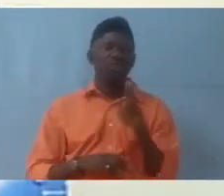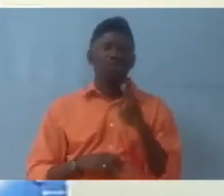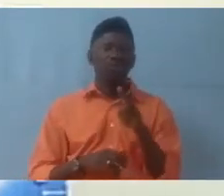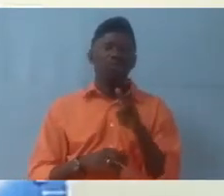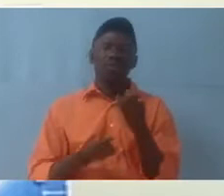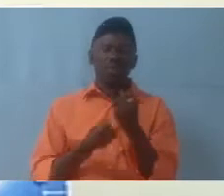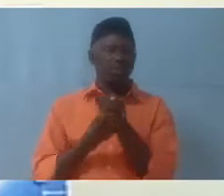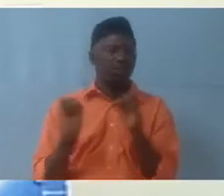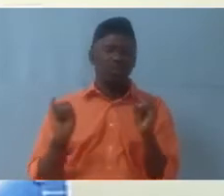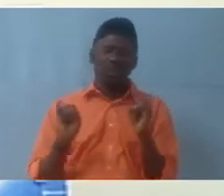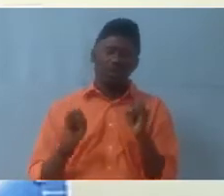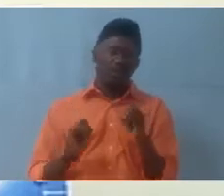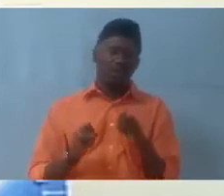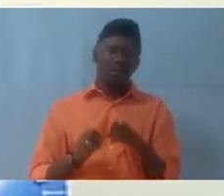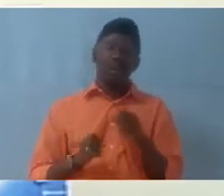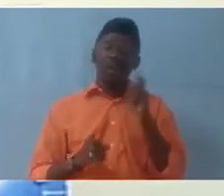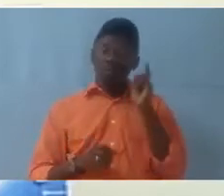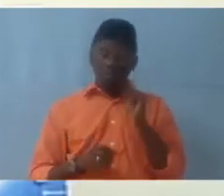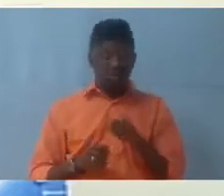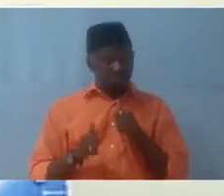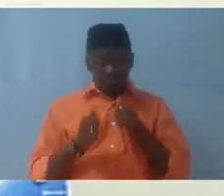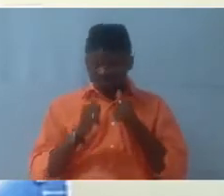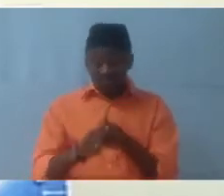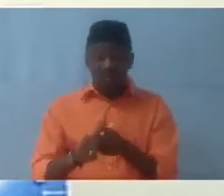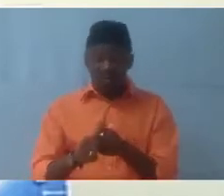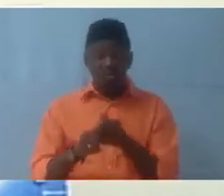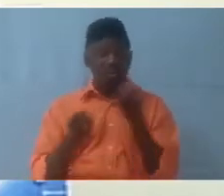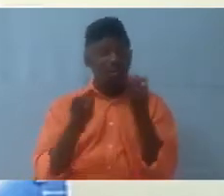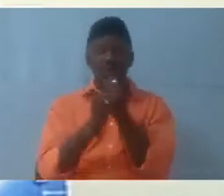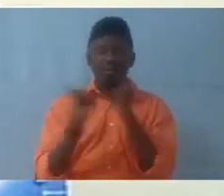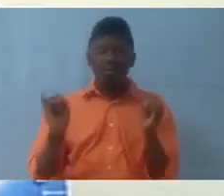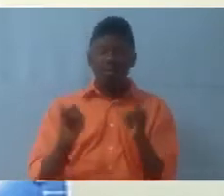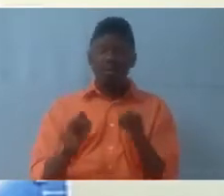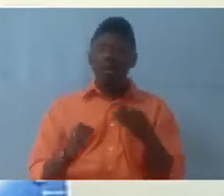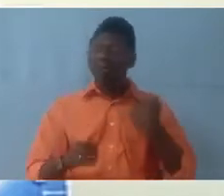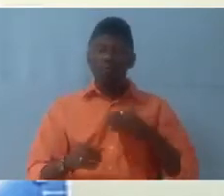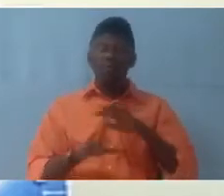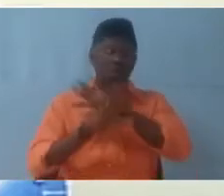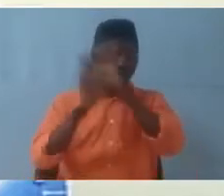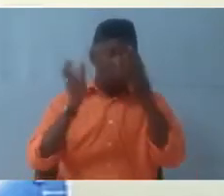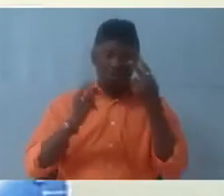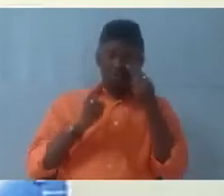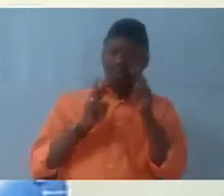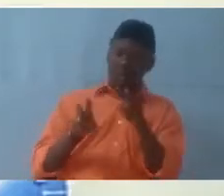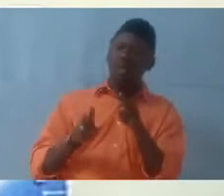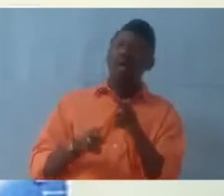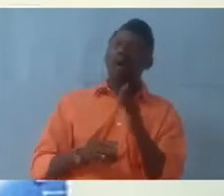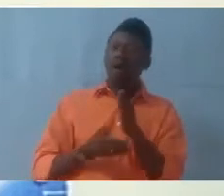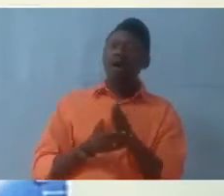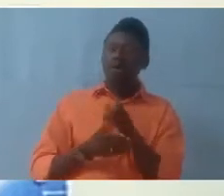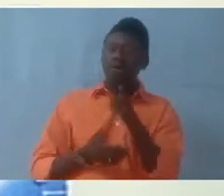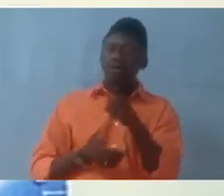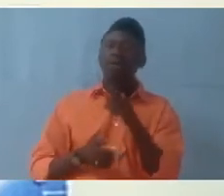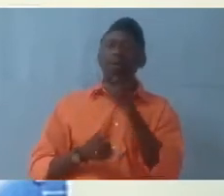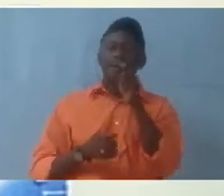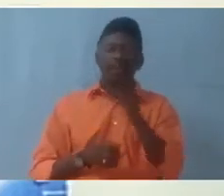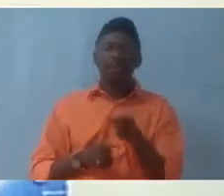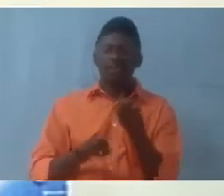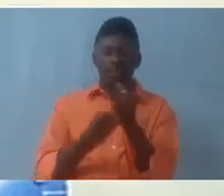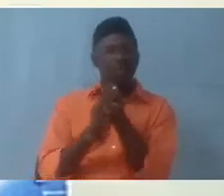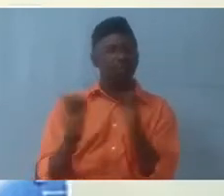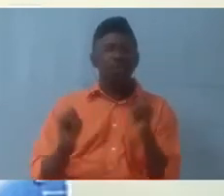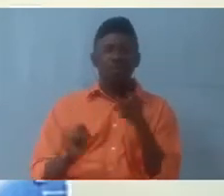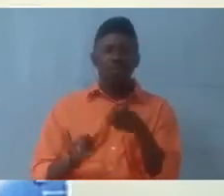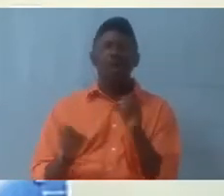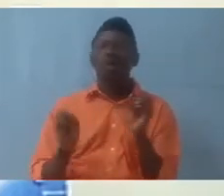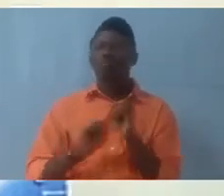to be independent. Nekku rek nak ne dafa wara nek kuy dox ak sagom, way nak nit ñi war nañu xamne ki kuy dox ak sagom la. As this is what will